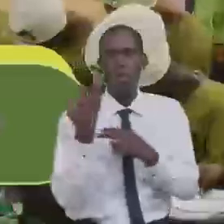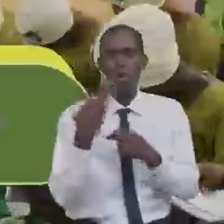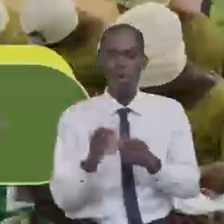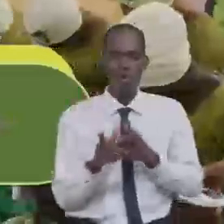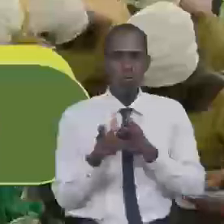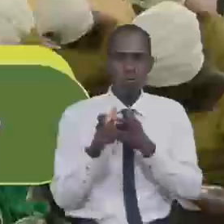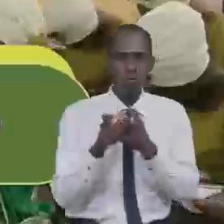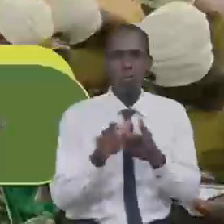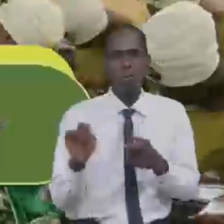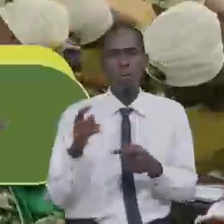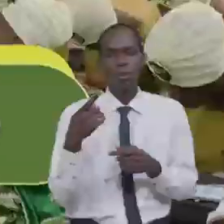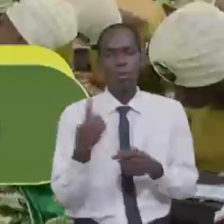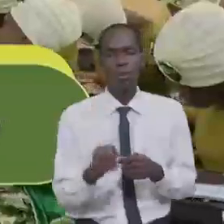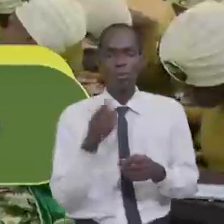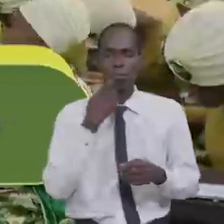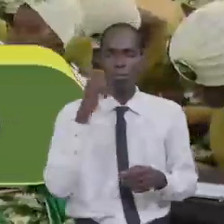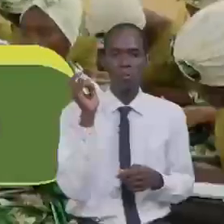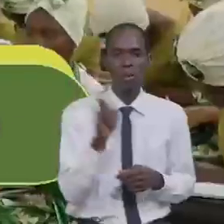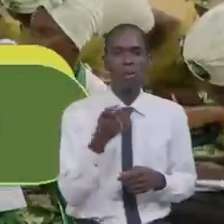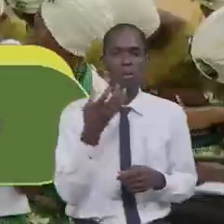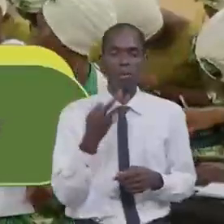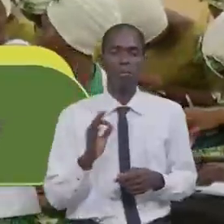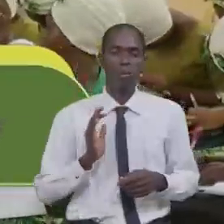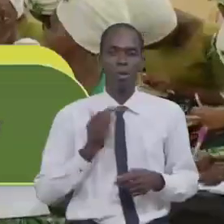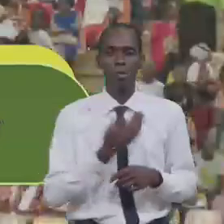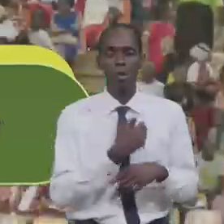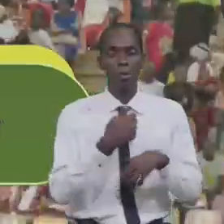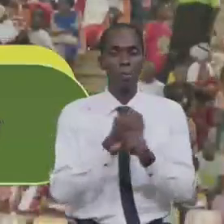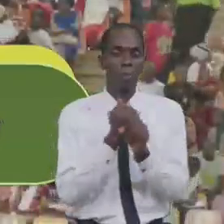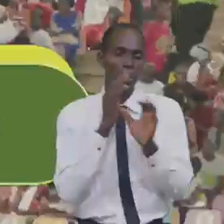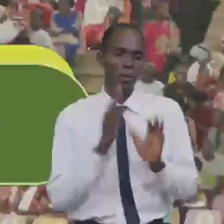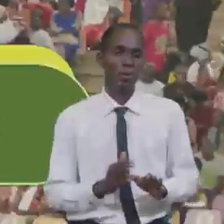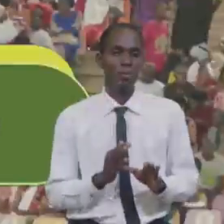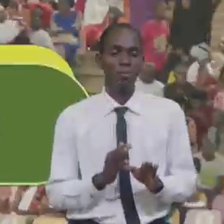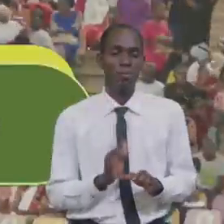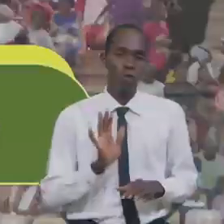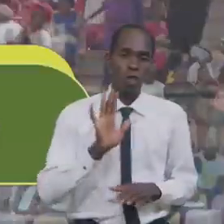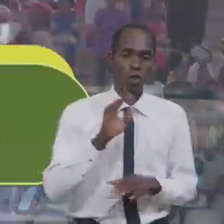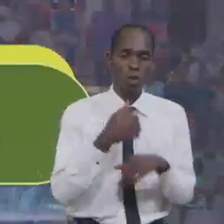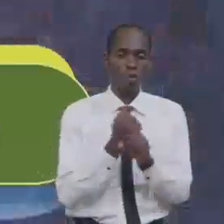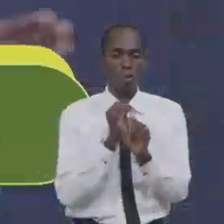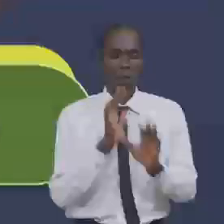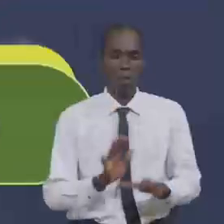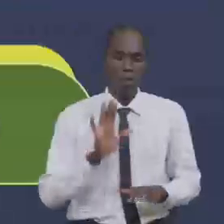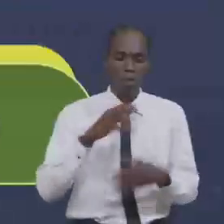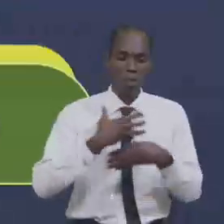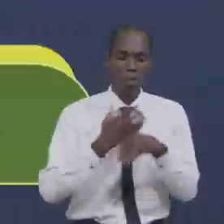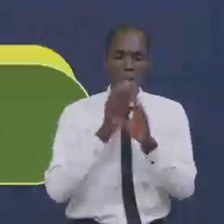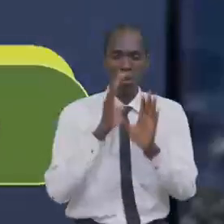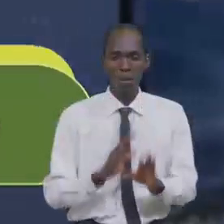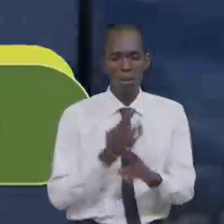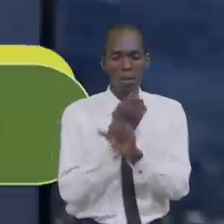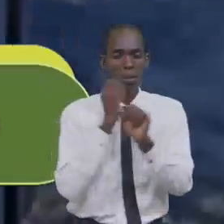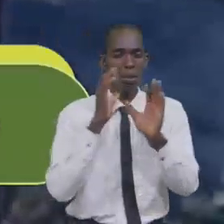the mandate of our Maker. Our Maker, your Creator, your Redeemer, the